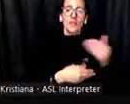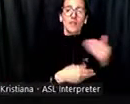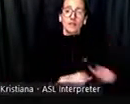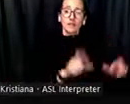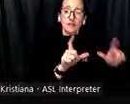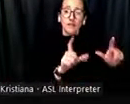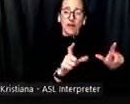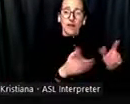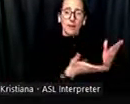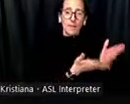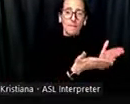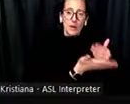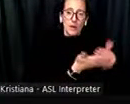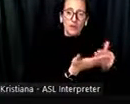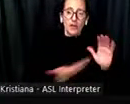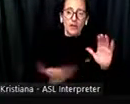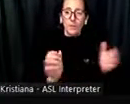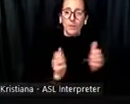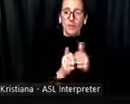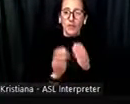budget, and just as a bit of framing.